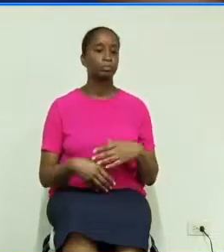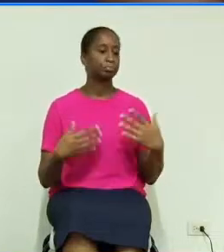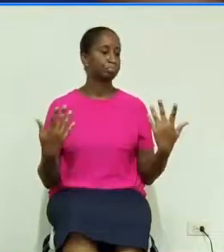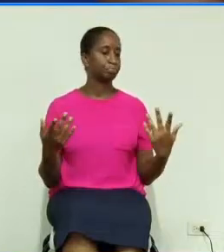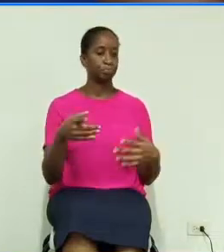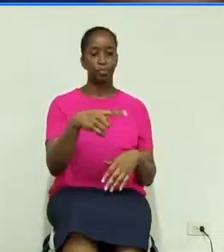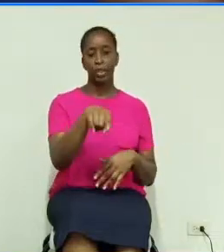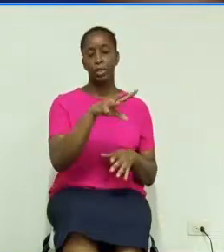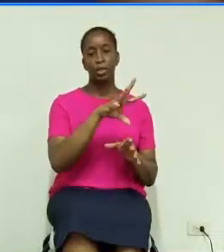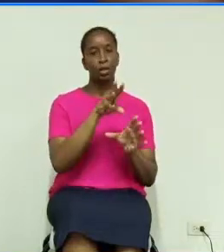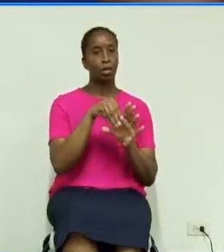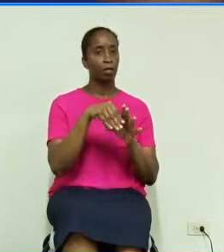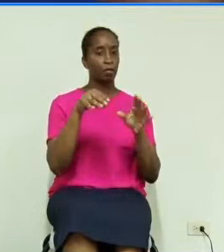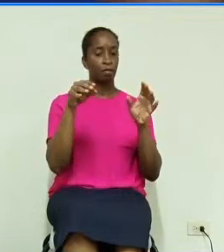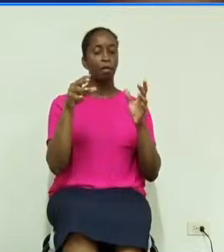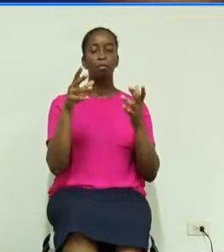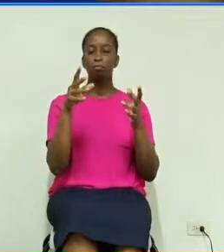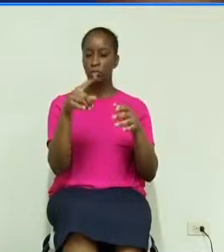is definitely one.